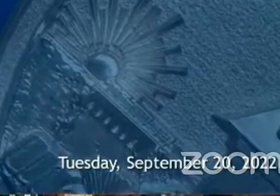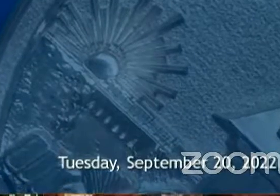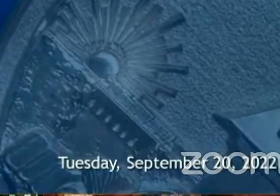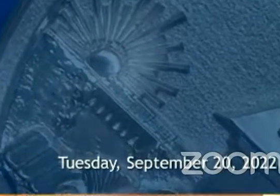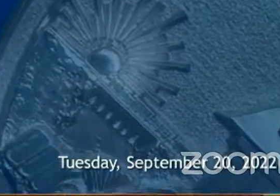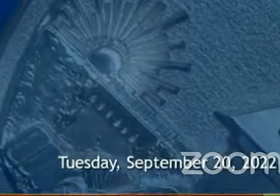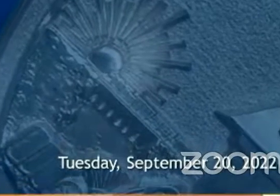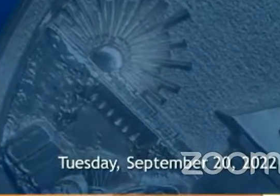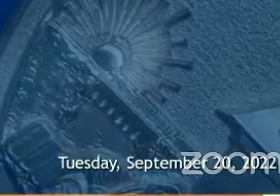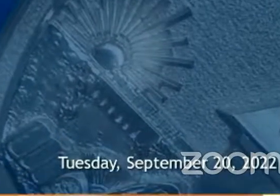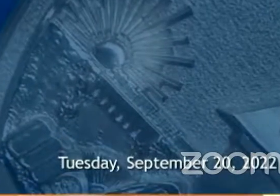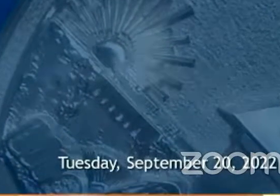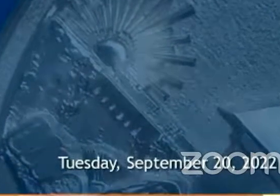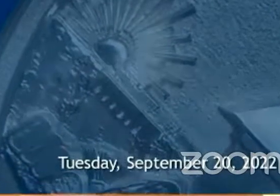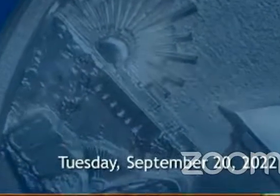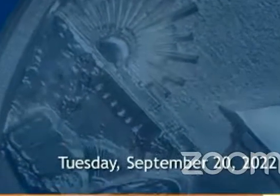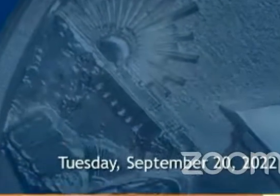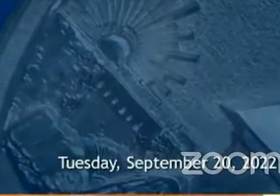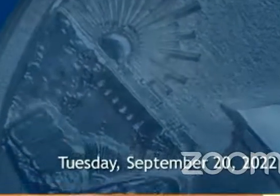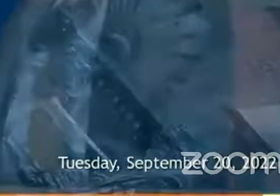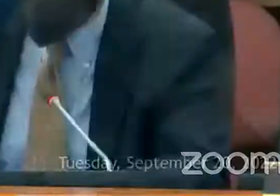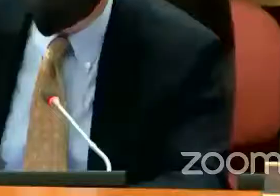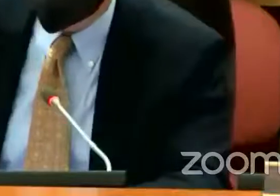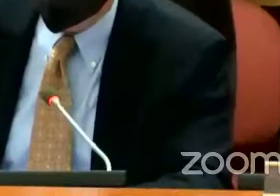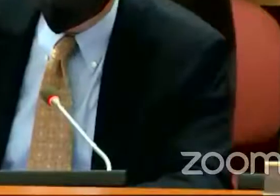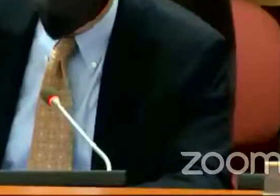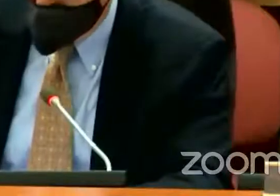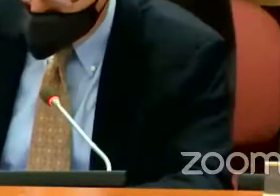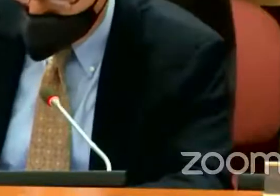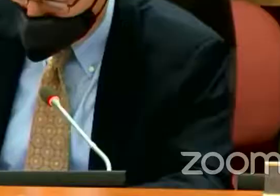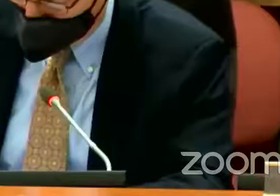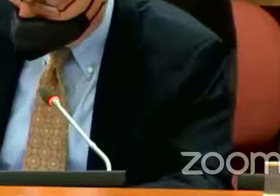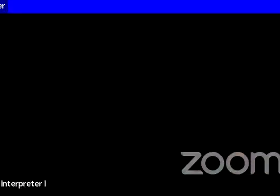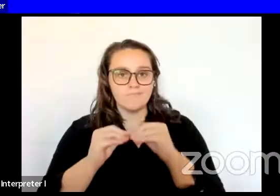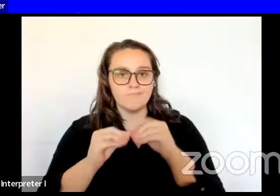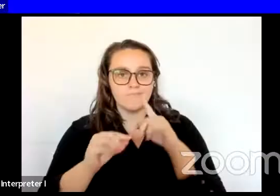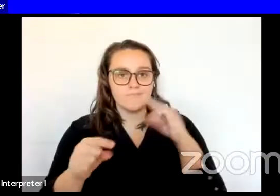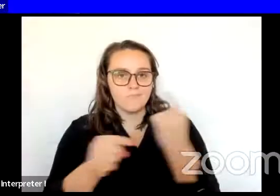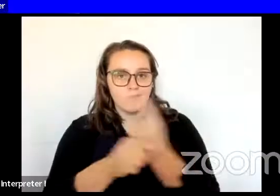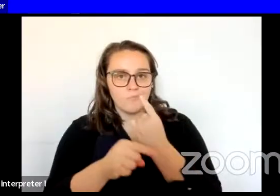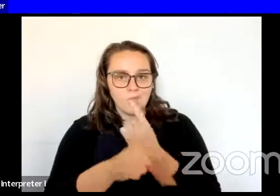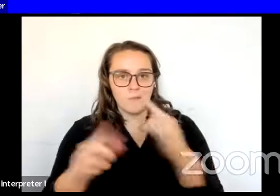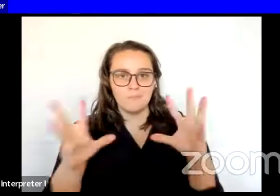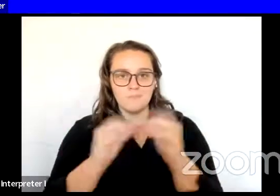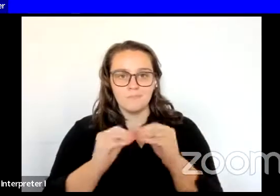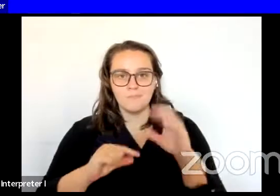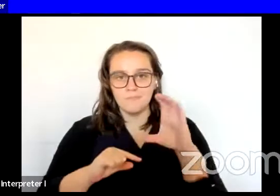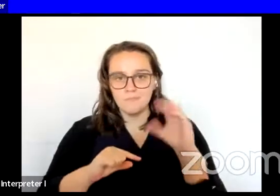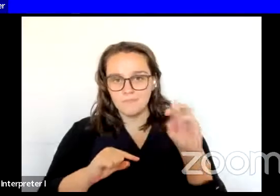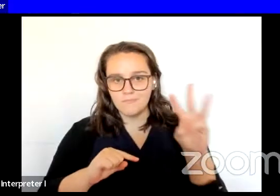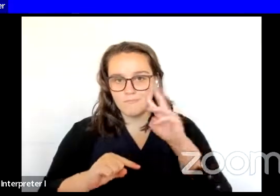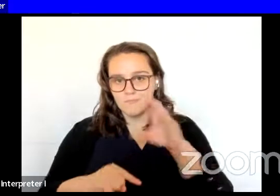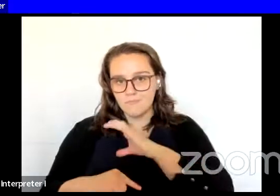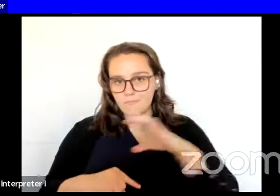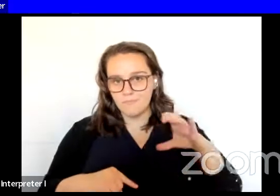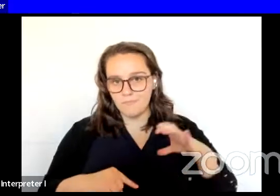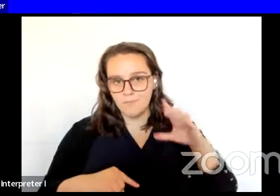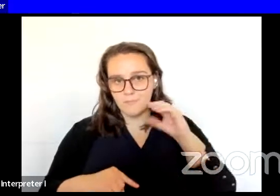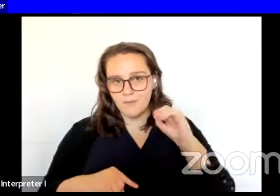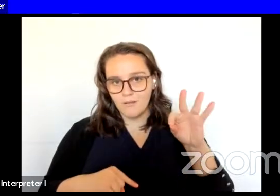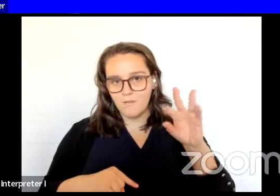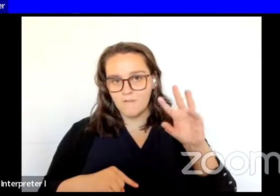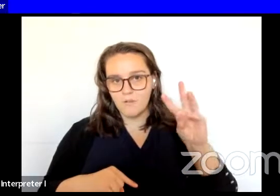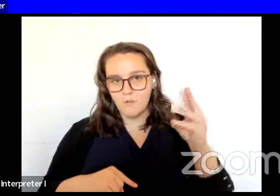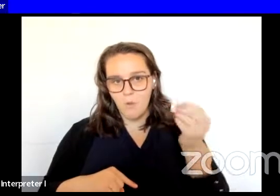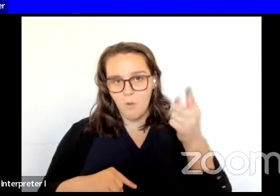I'm calling to order this meeting. This is a regular meeting of the Committee of the Whole of the Council of the District of Columbia. I'm Phil Mendelson, Chairman of the Council